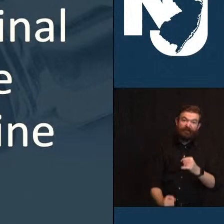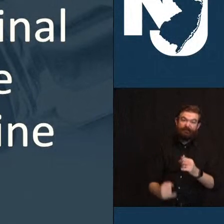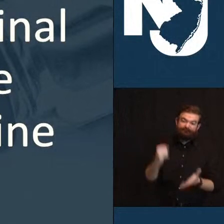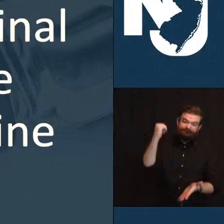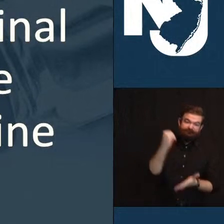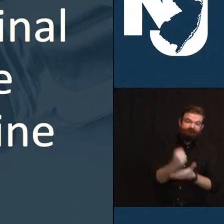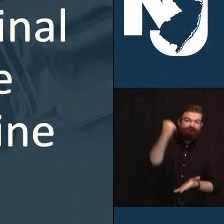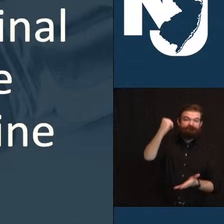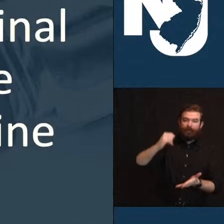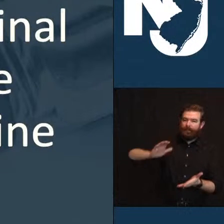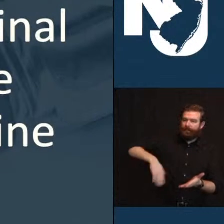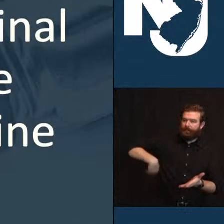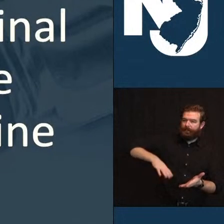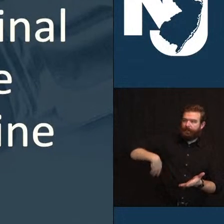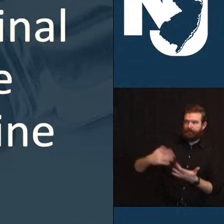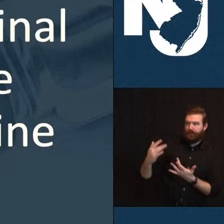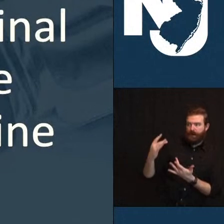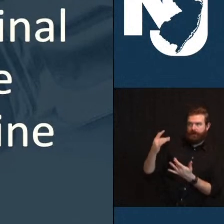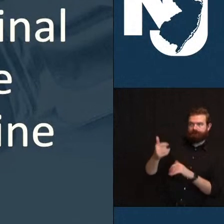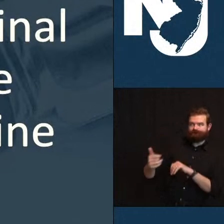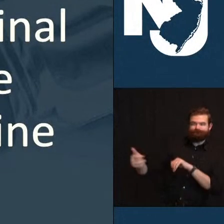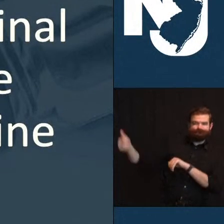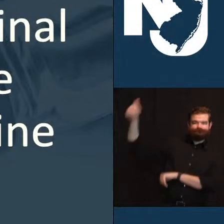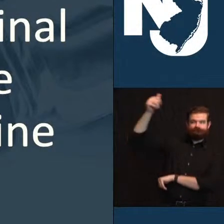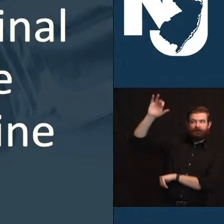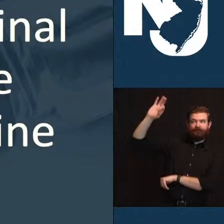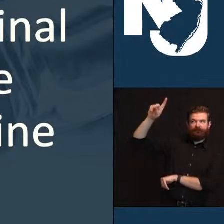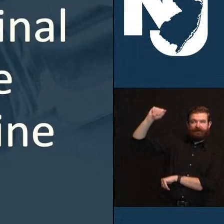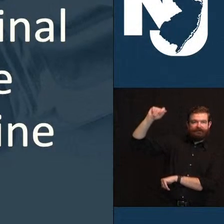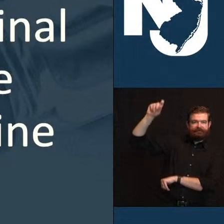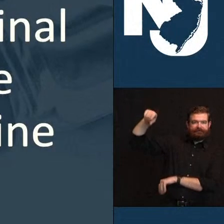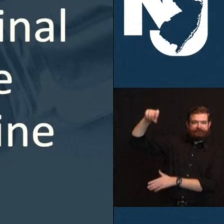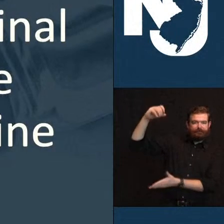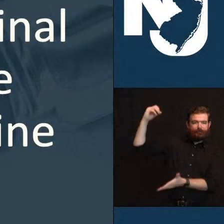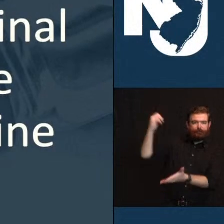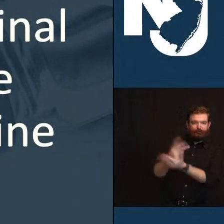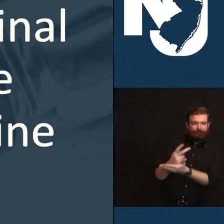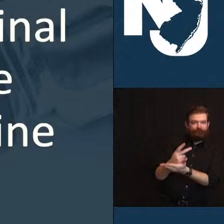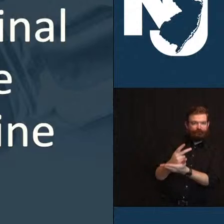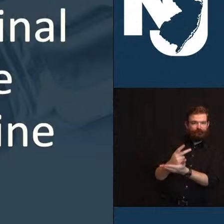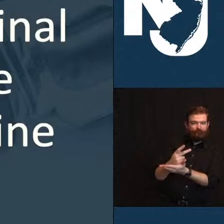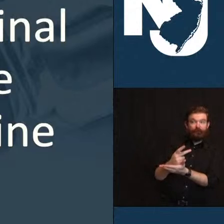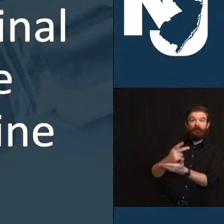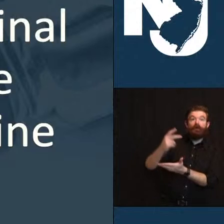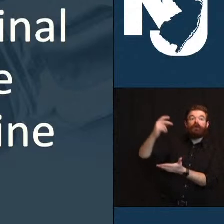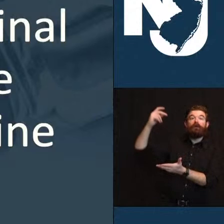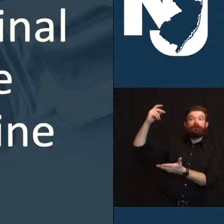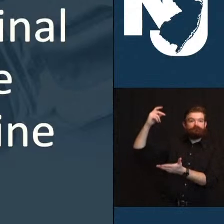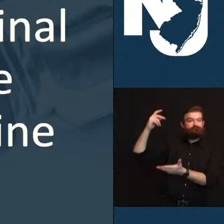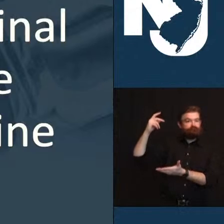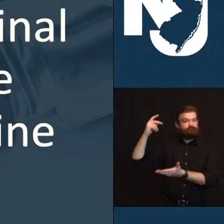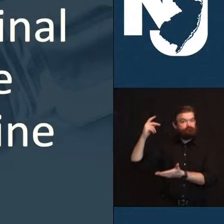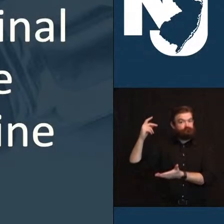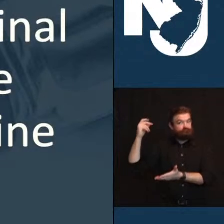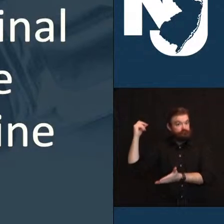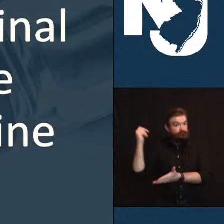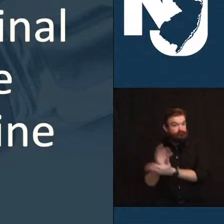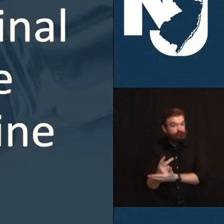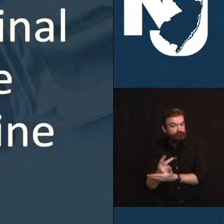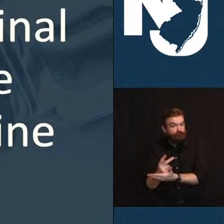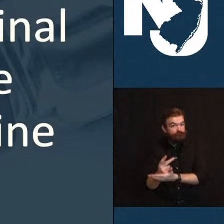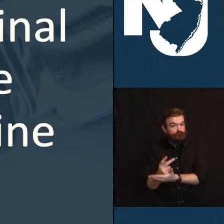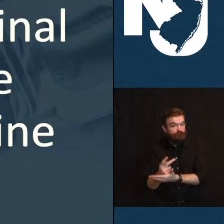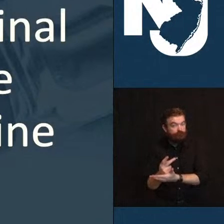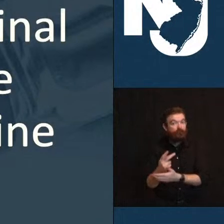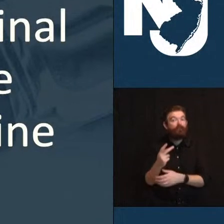at Cooper. Right? Should the FDA grant its approval, we anticipate the first shipments of this vaccine beginning to arrive in the next few days,